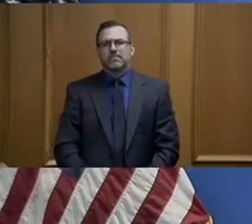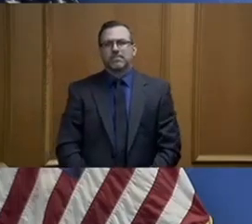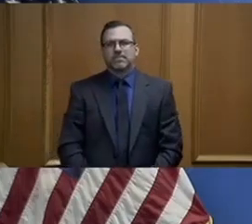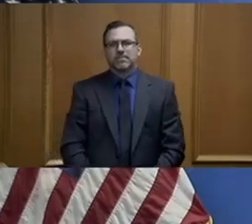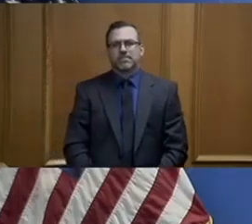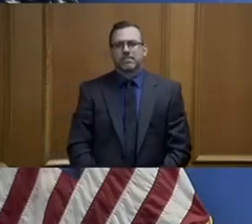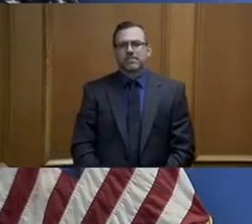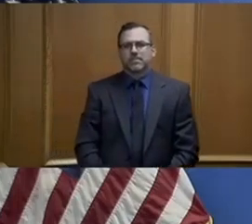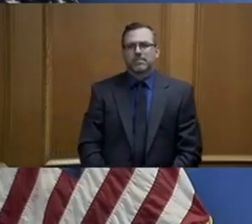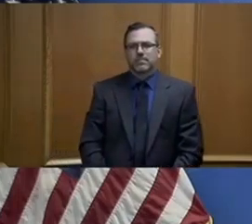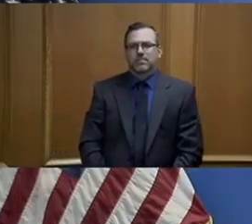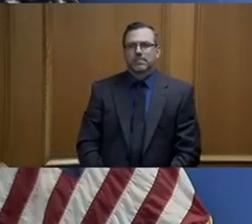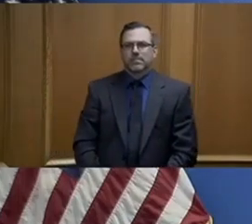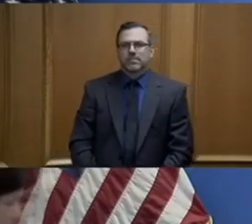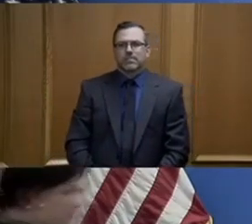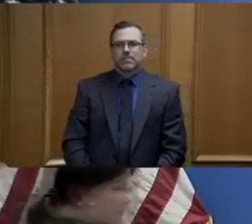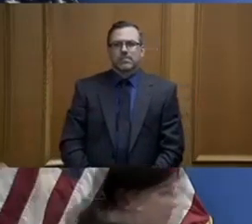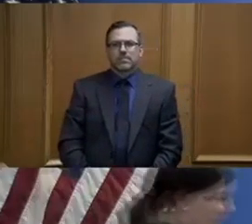Melissa?